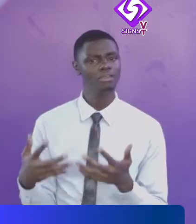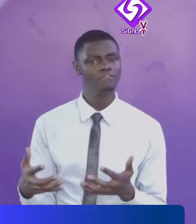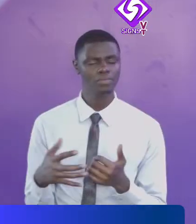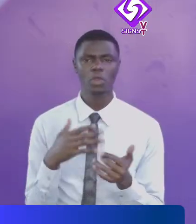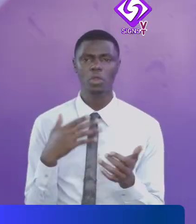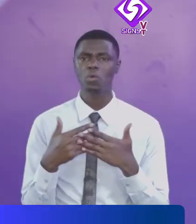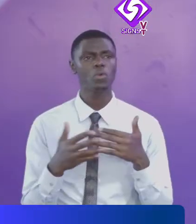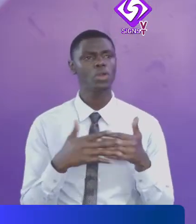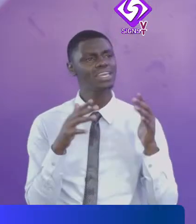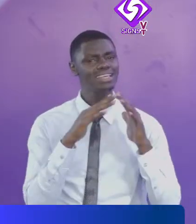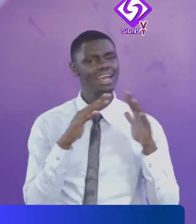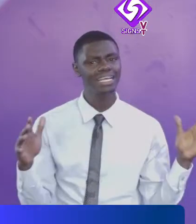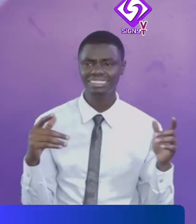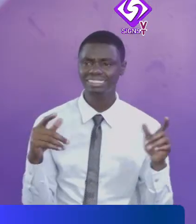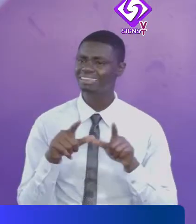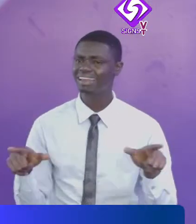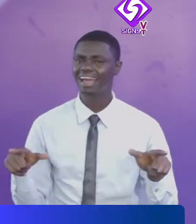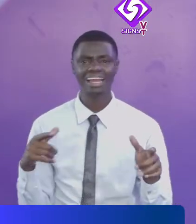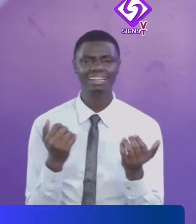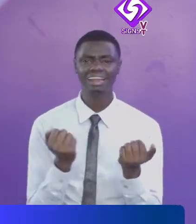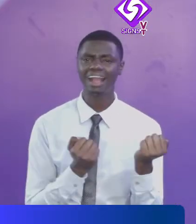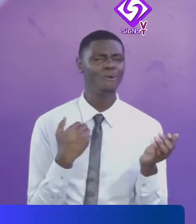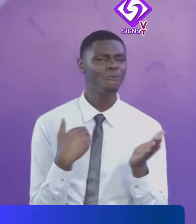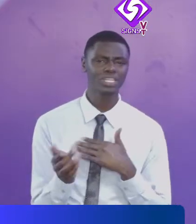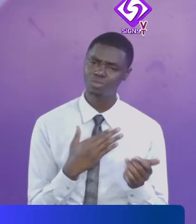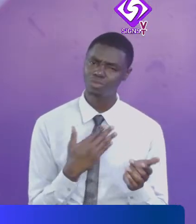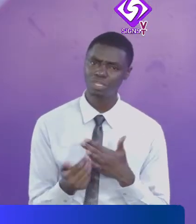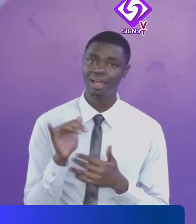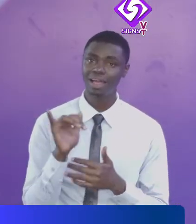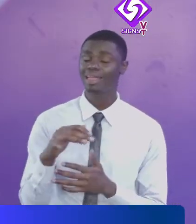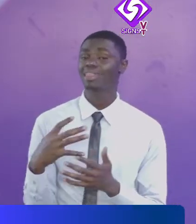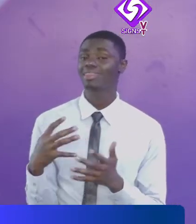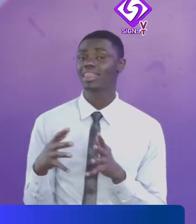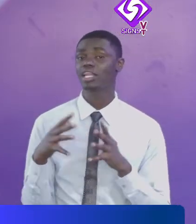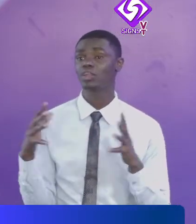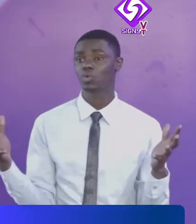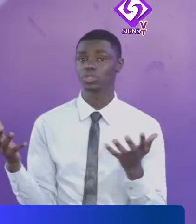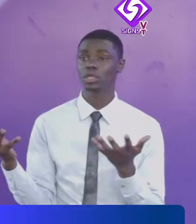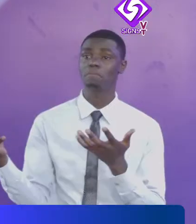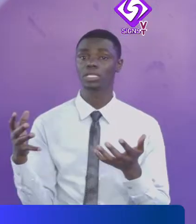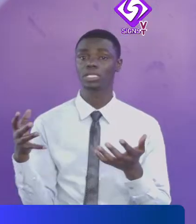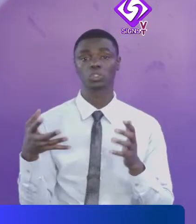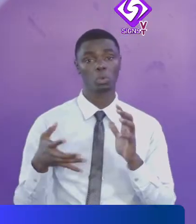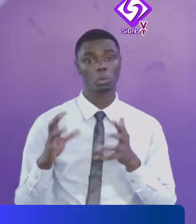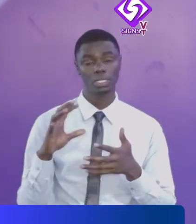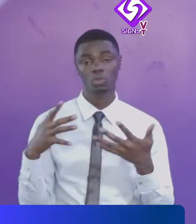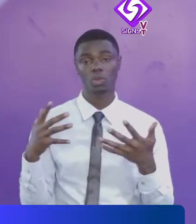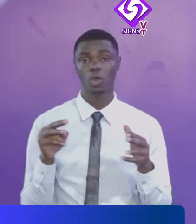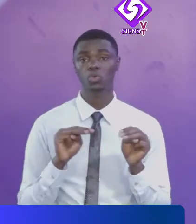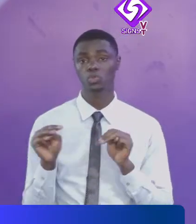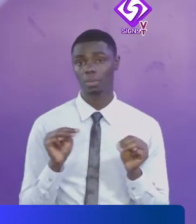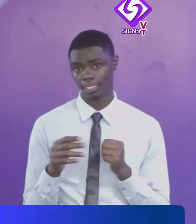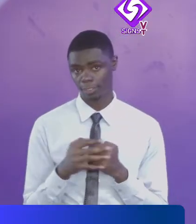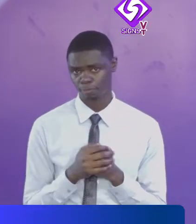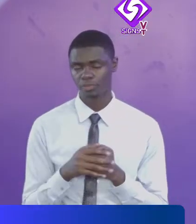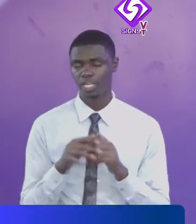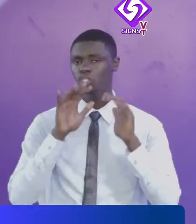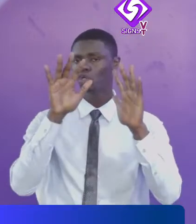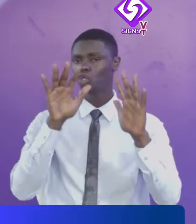estate or any other asset that you look at. So that growth, of course, comes with the complexity of being able to manage this. So it was